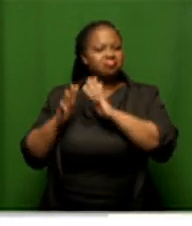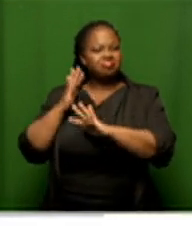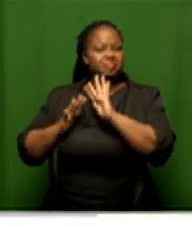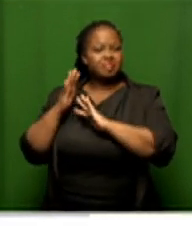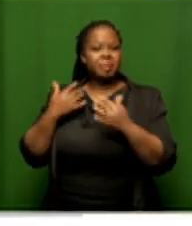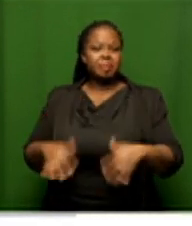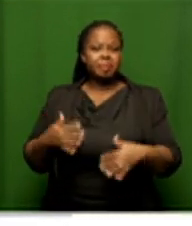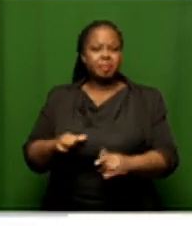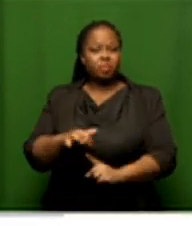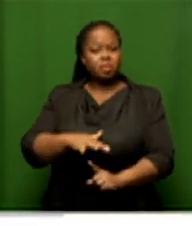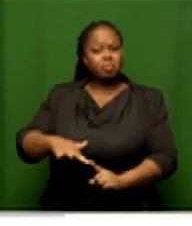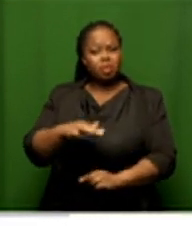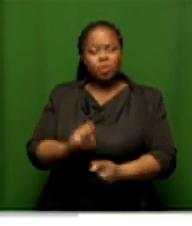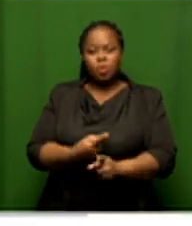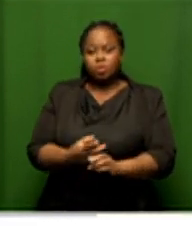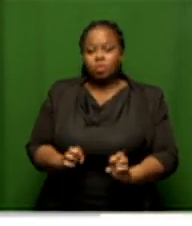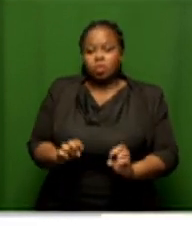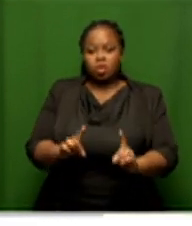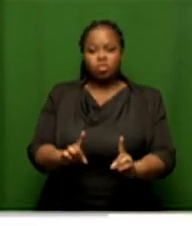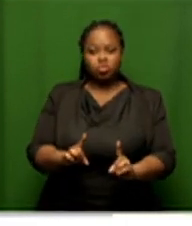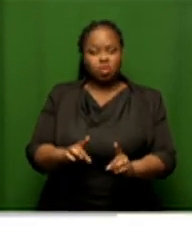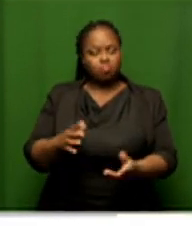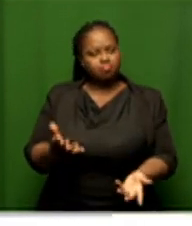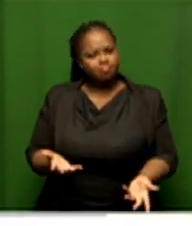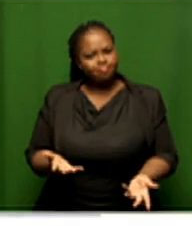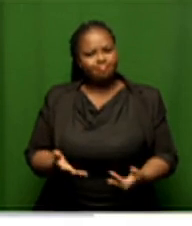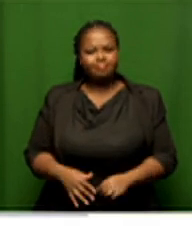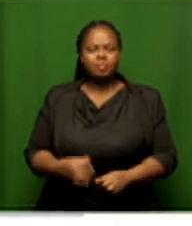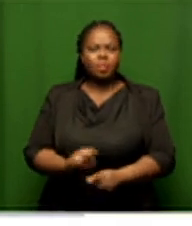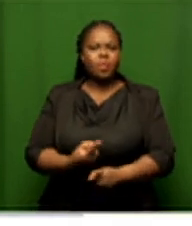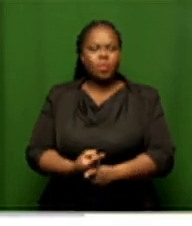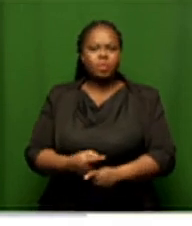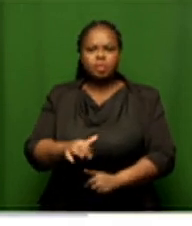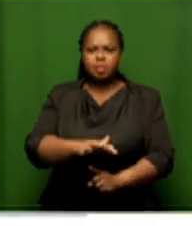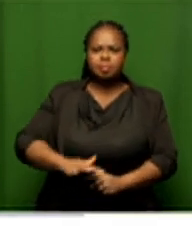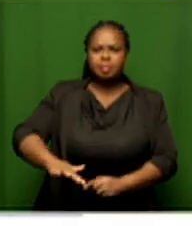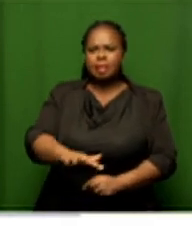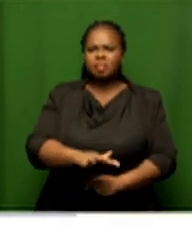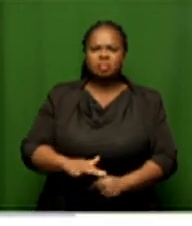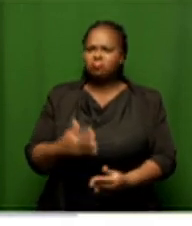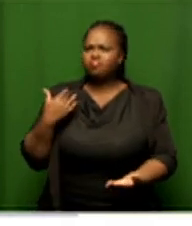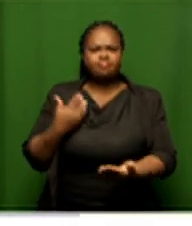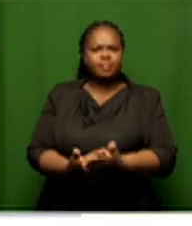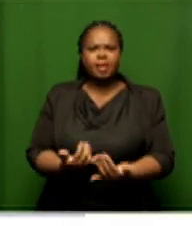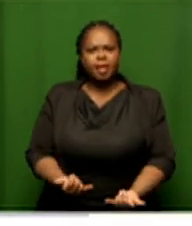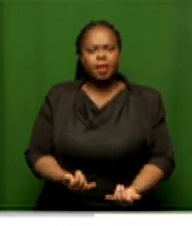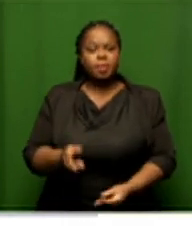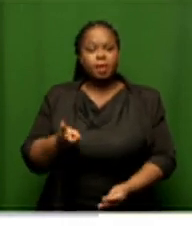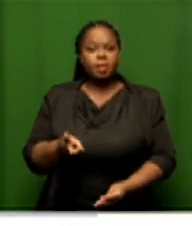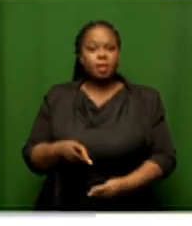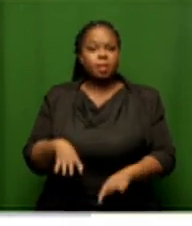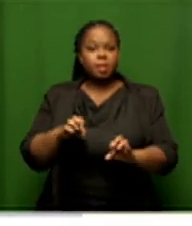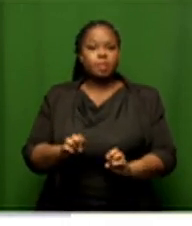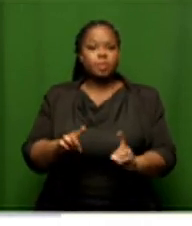nourished history of this place. In terms of education, maintaining this place, where are we, as well as the historical